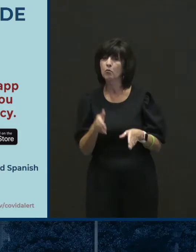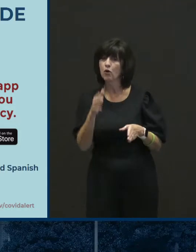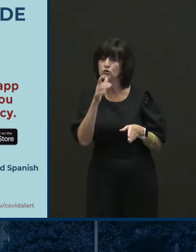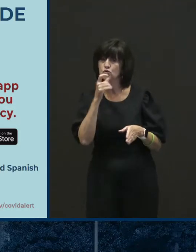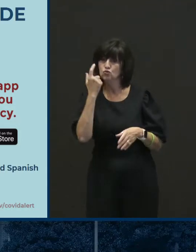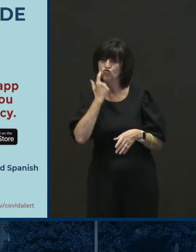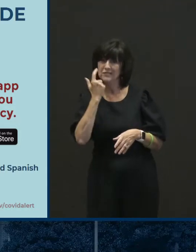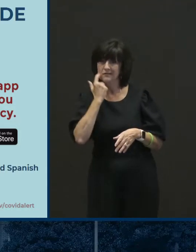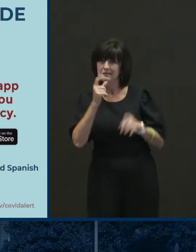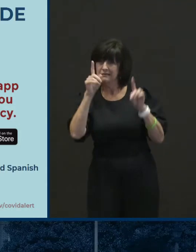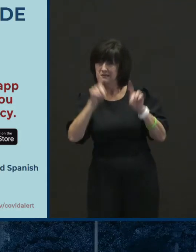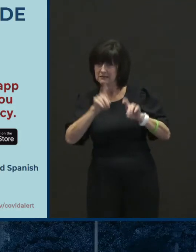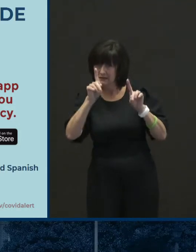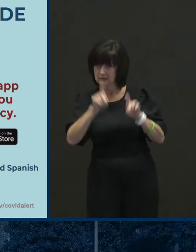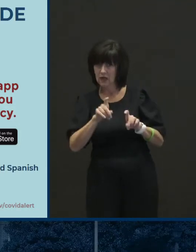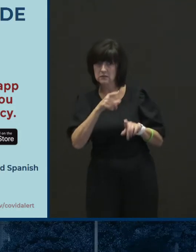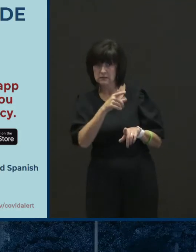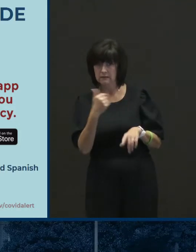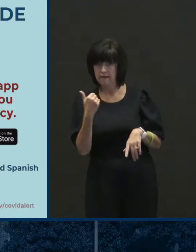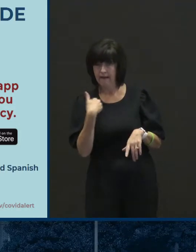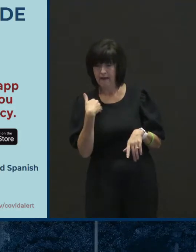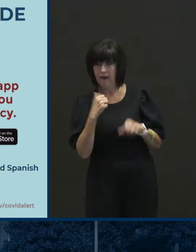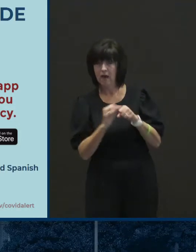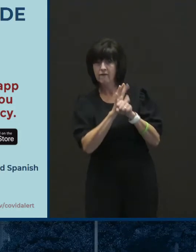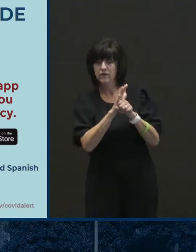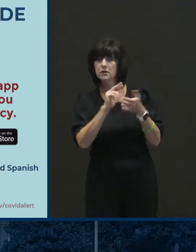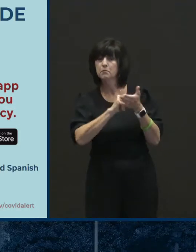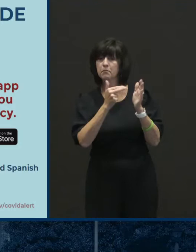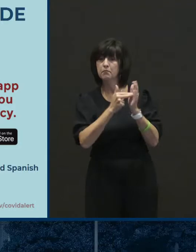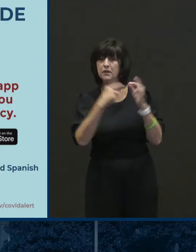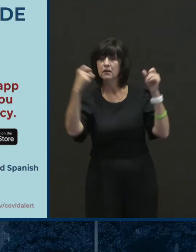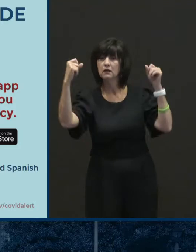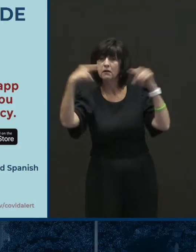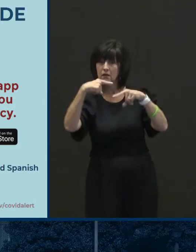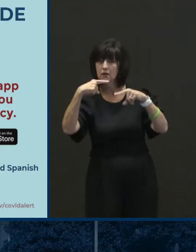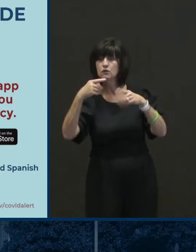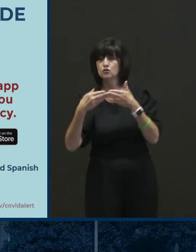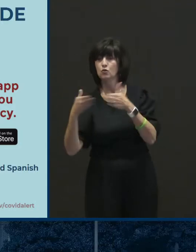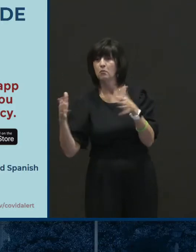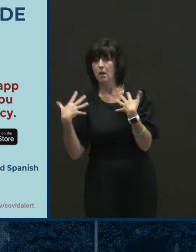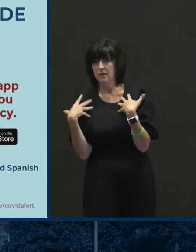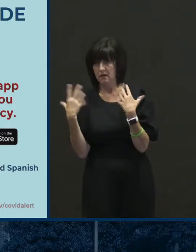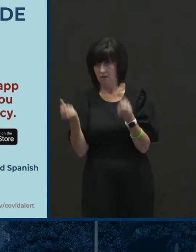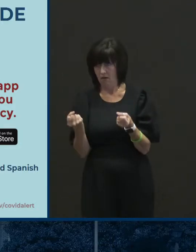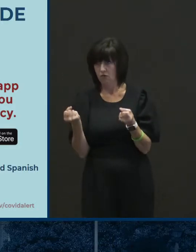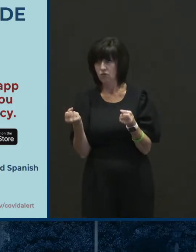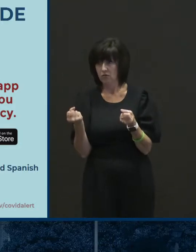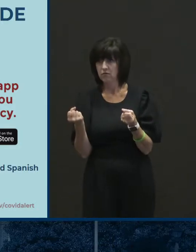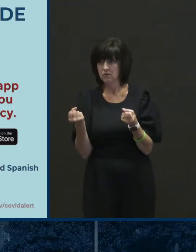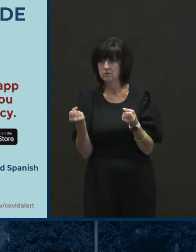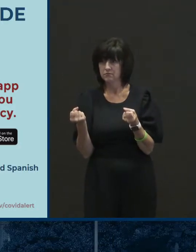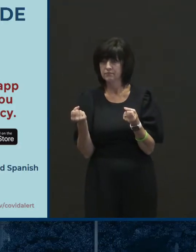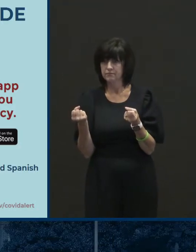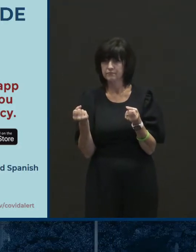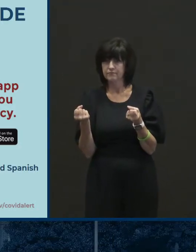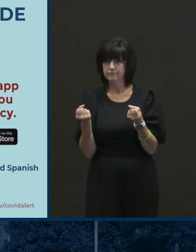has alerted the Division of Public Health as much, and turns on the app